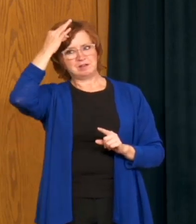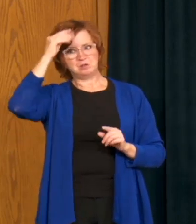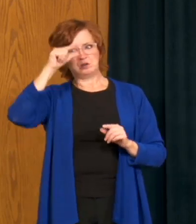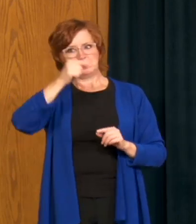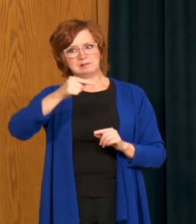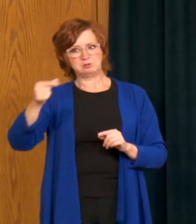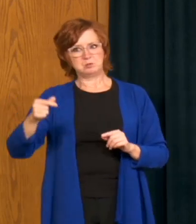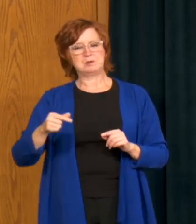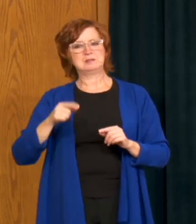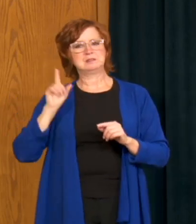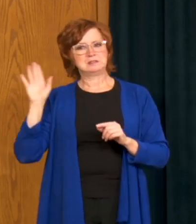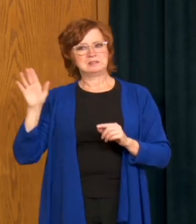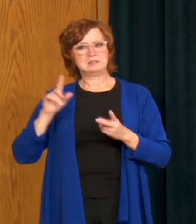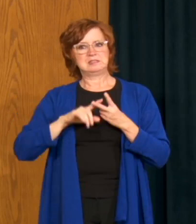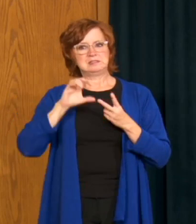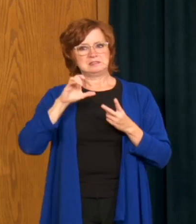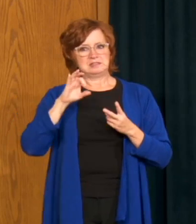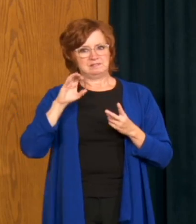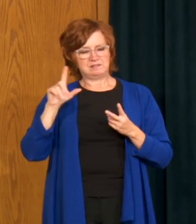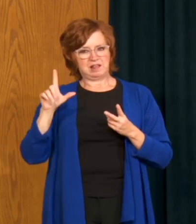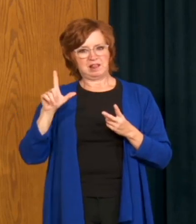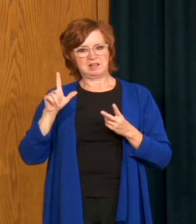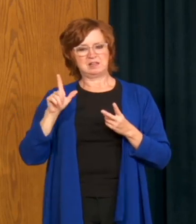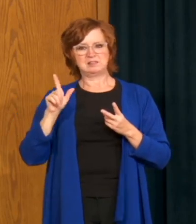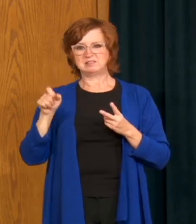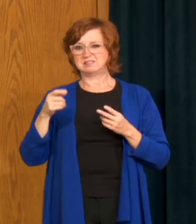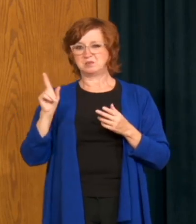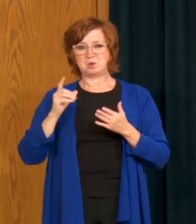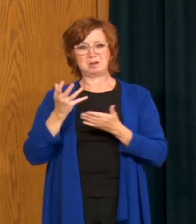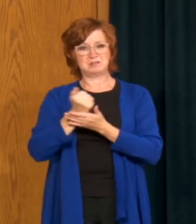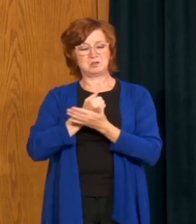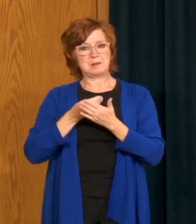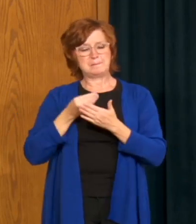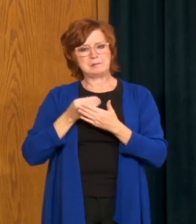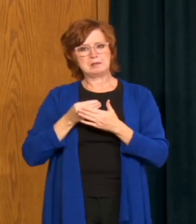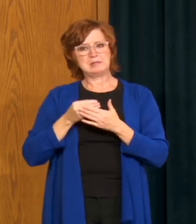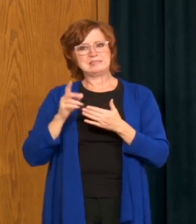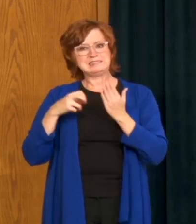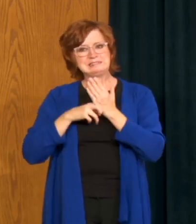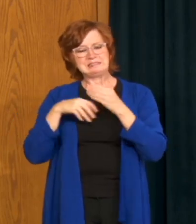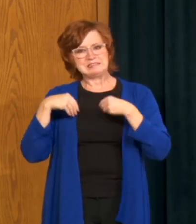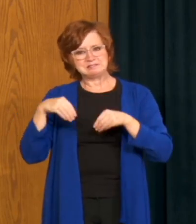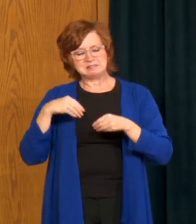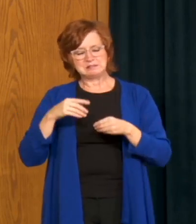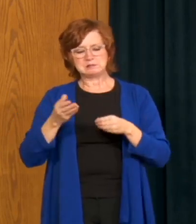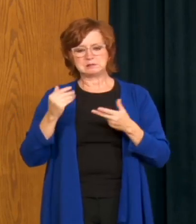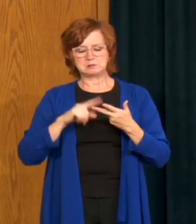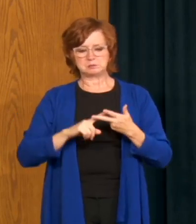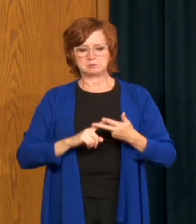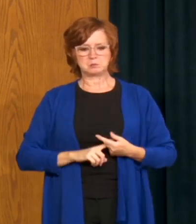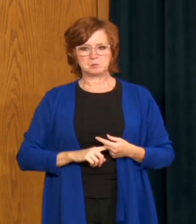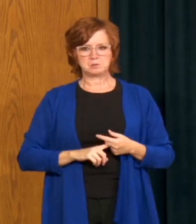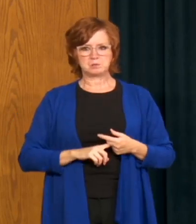is a gate-driven league. It does not have the revenue sources that the NHL would have in the way of